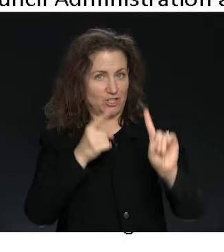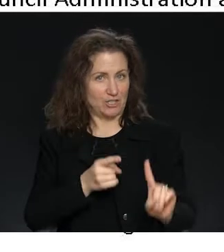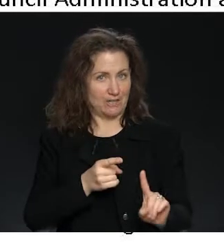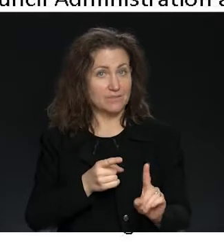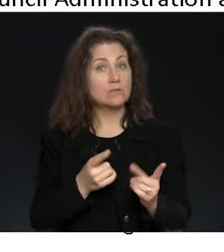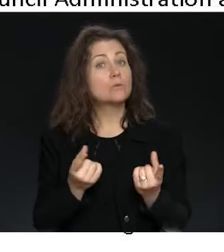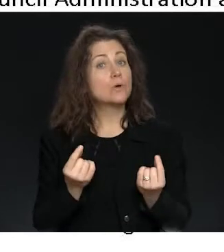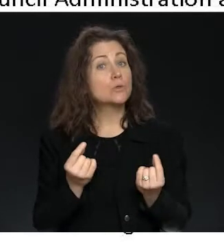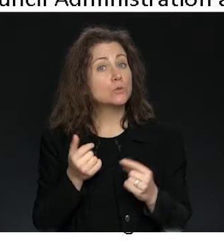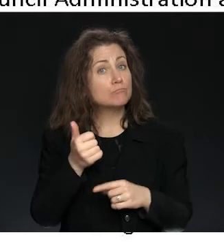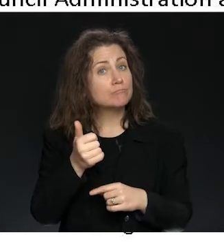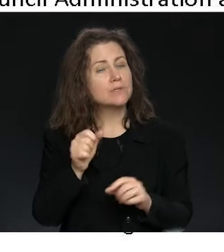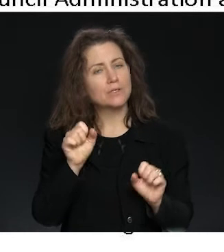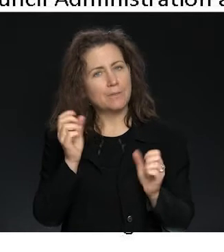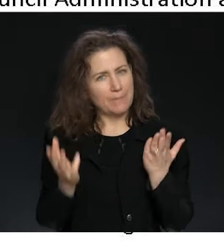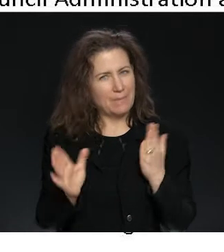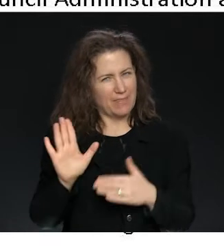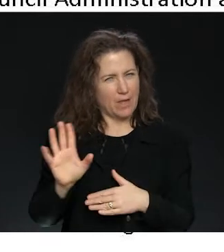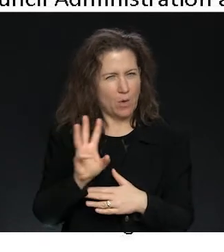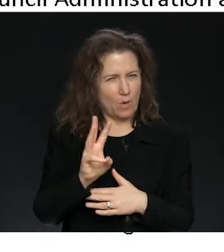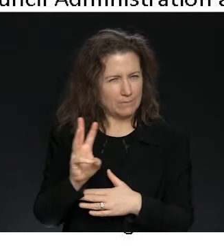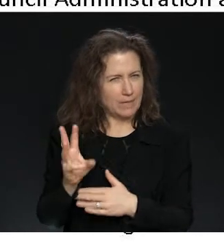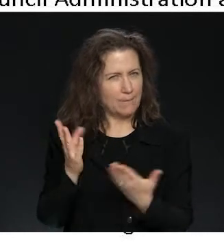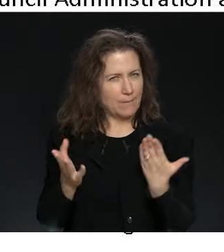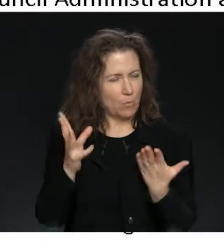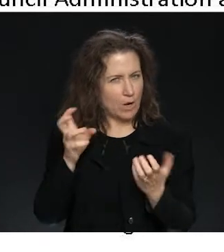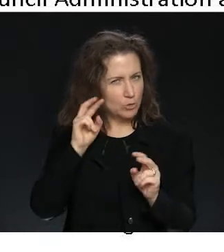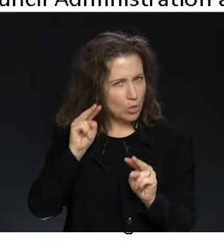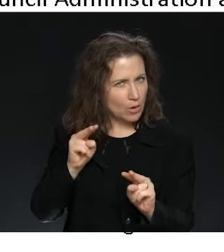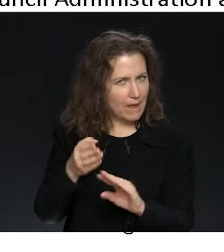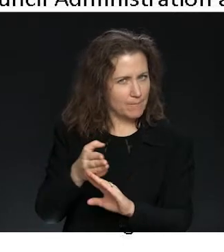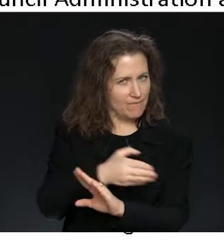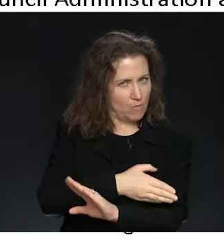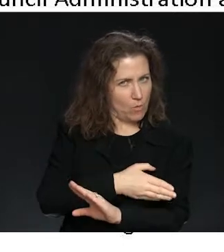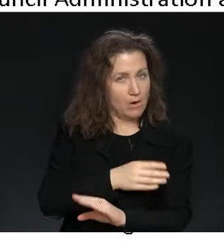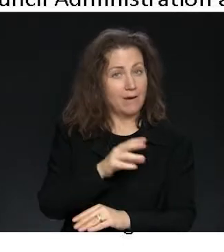their website at